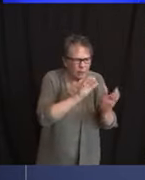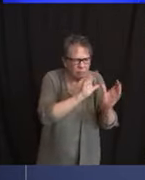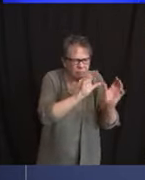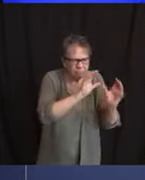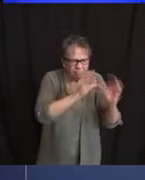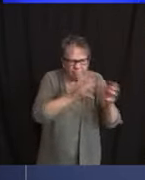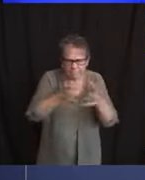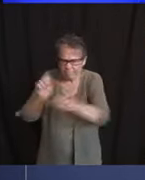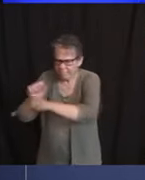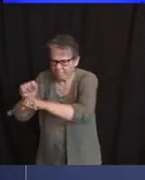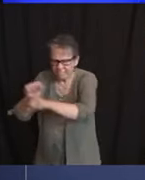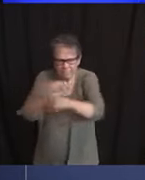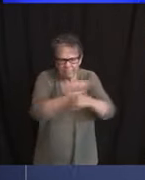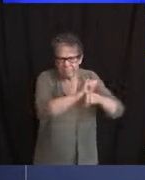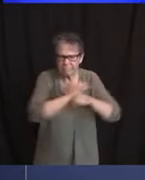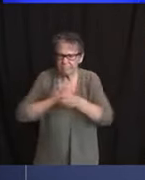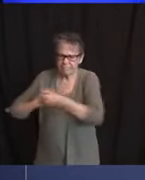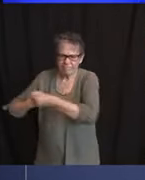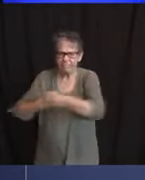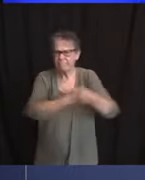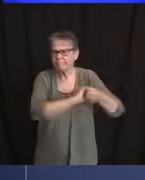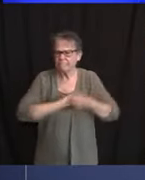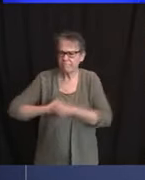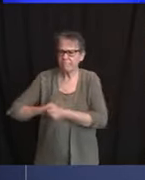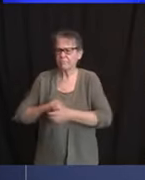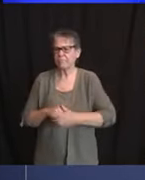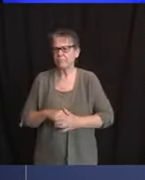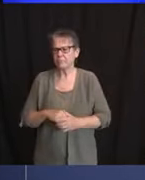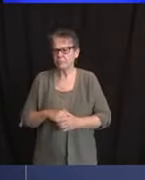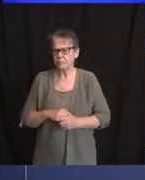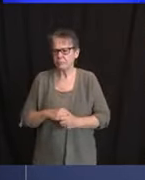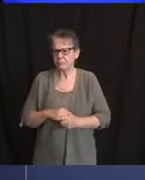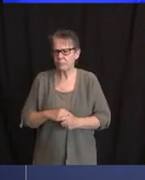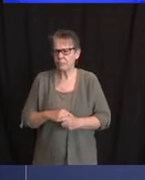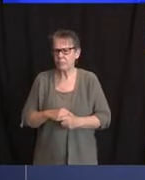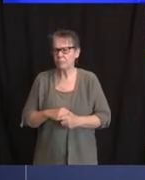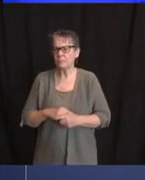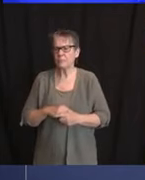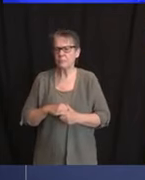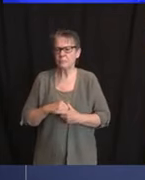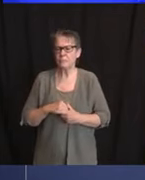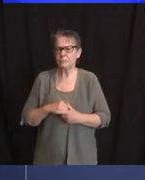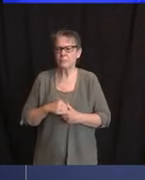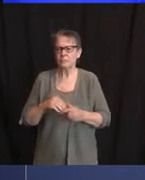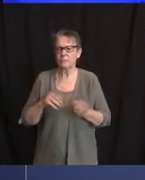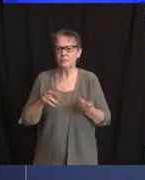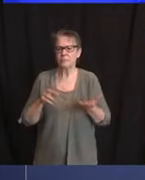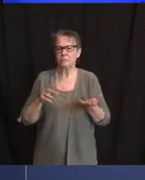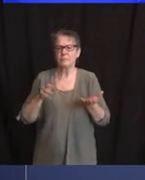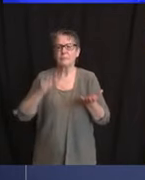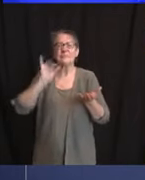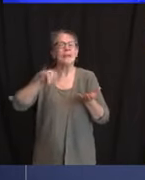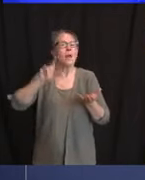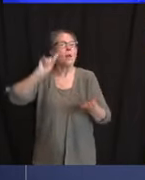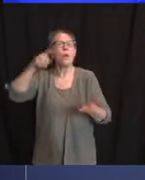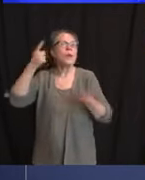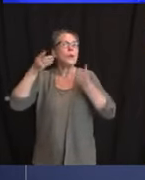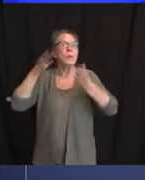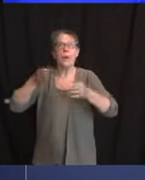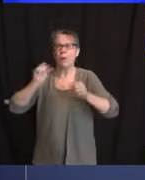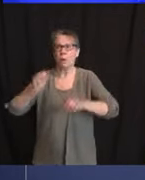our economy on a glide path to recovery is by sending federal reinforcements to the front lines, to the state and